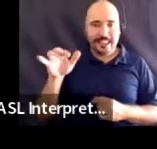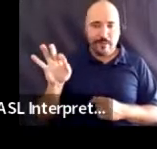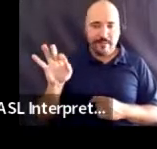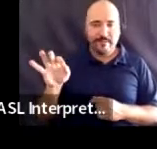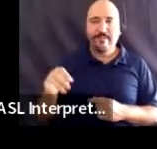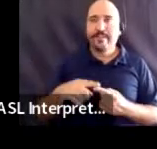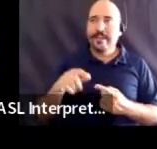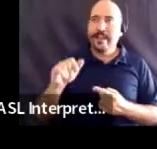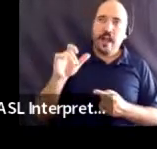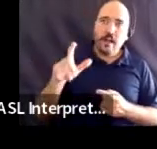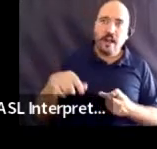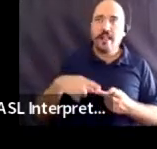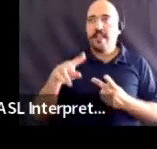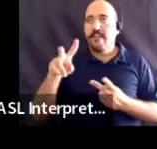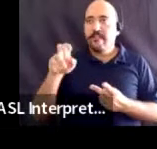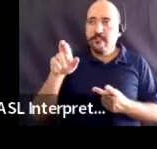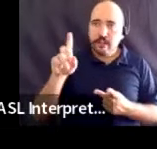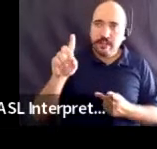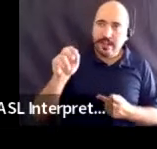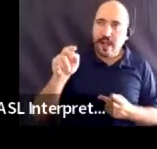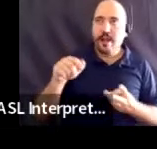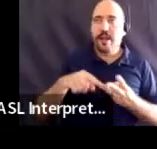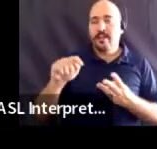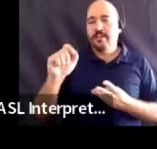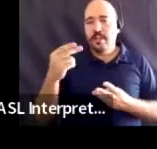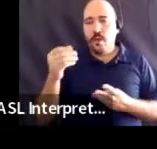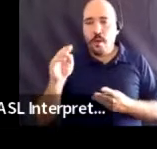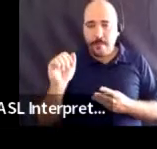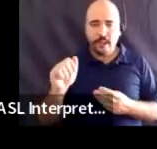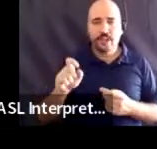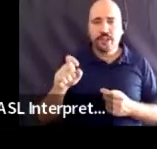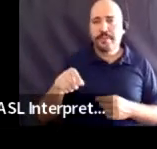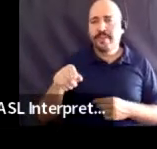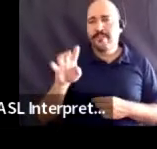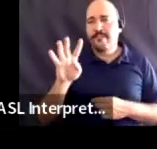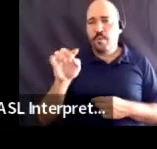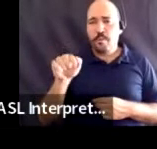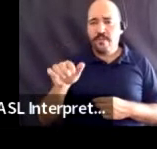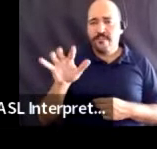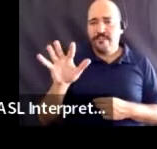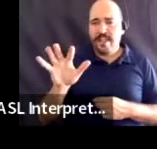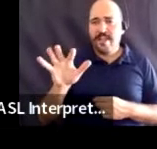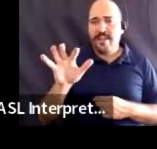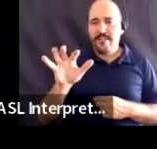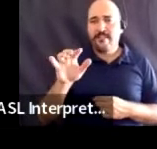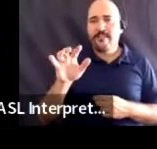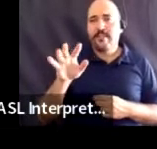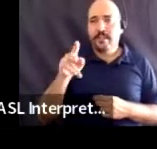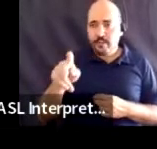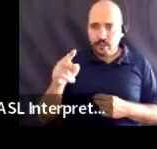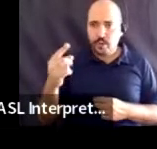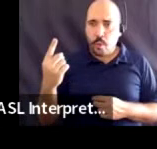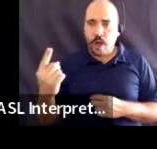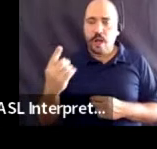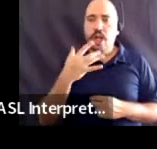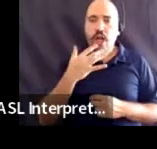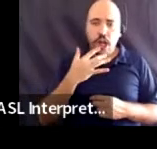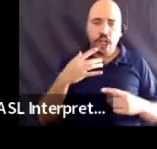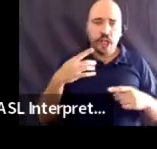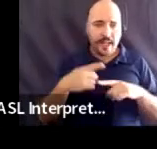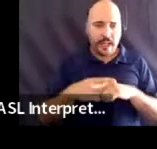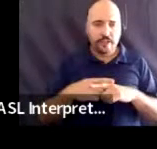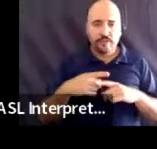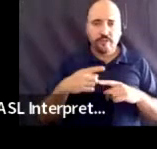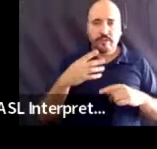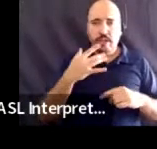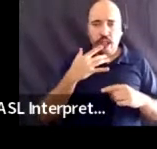Tahoma. Your text should have a 4.5 to 1 color contrast ratio against this